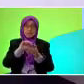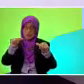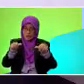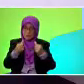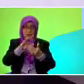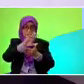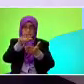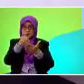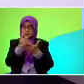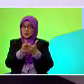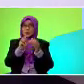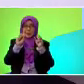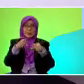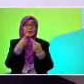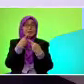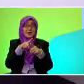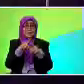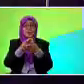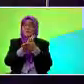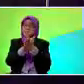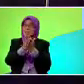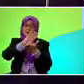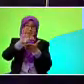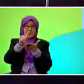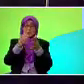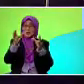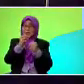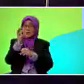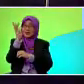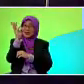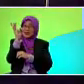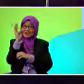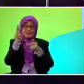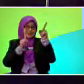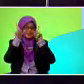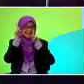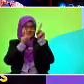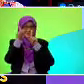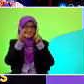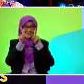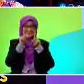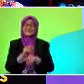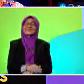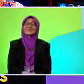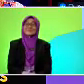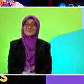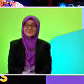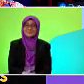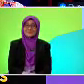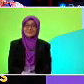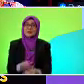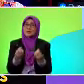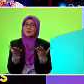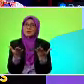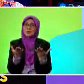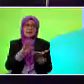you deserve 6 stars, my pupils. Okay, so maybe a quick overall performance by the students, by